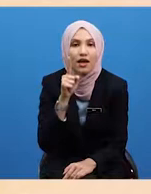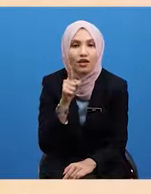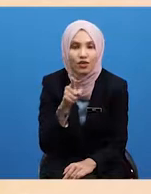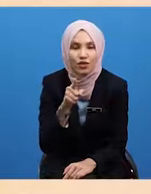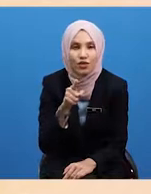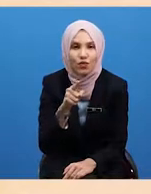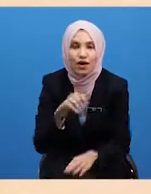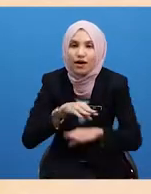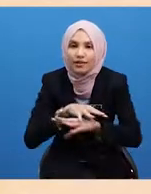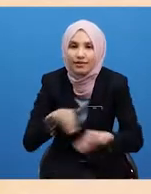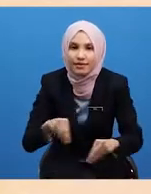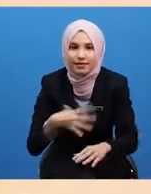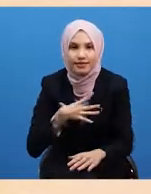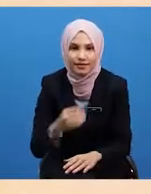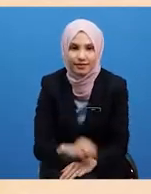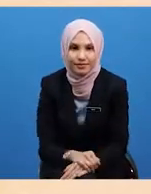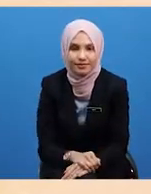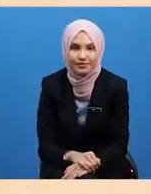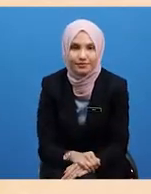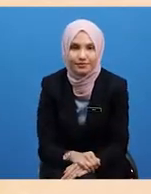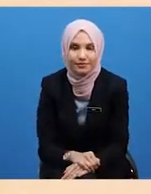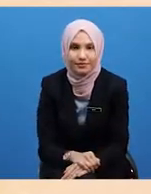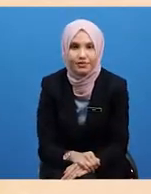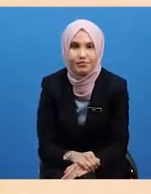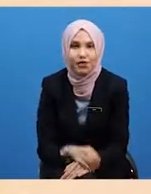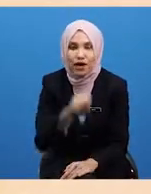The next task is to plan our answer.